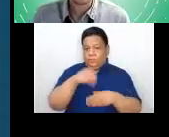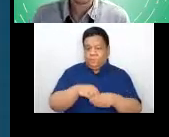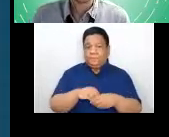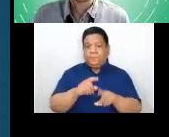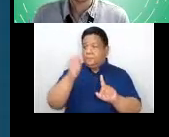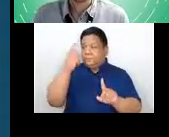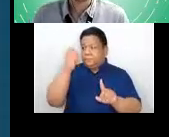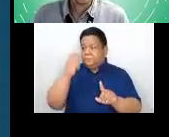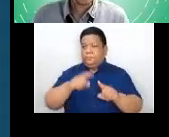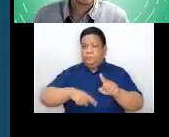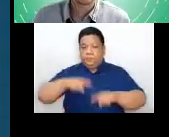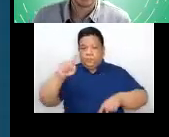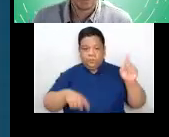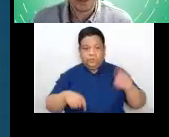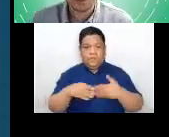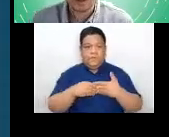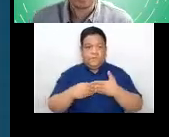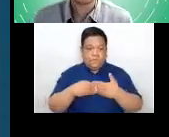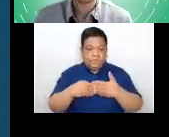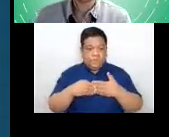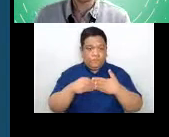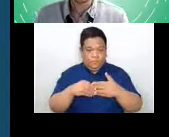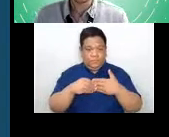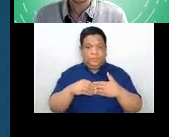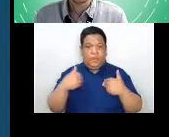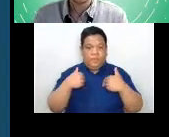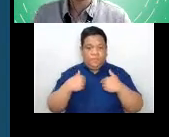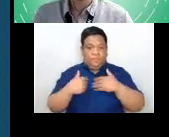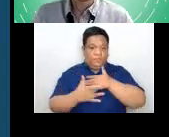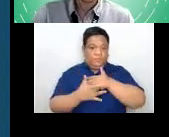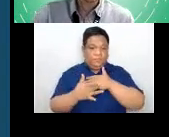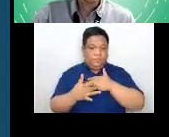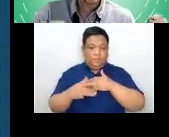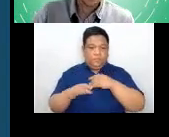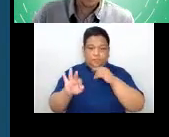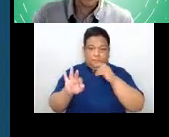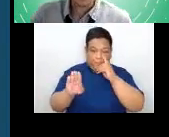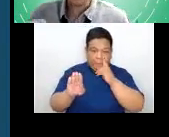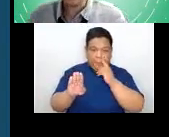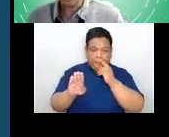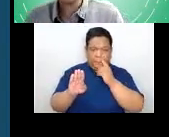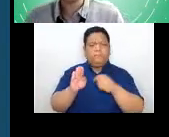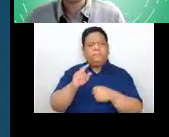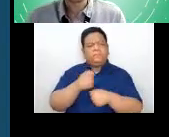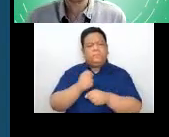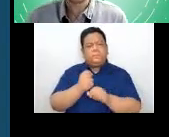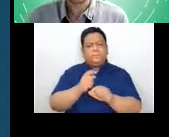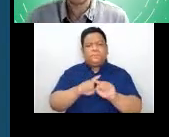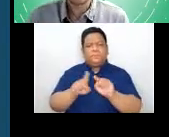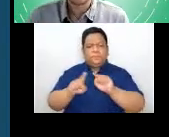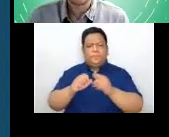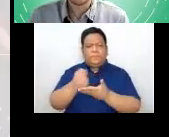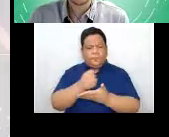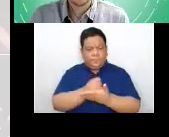how versatile and how flexible digital fabrication is, they've actually started using it in a lot more